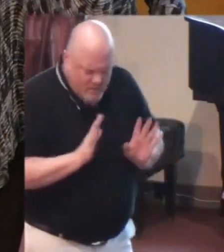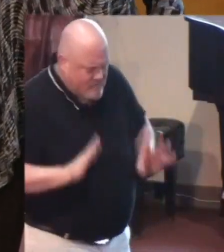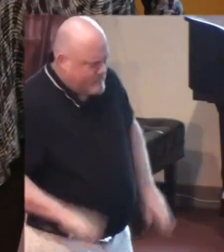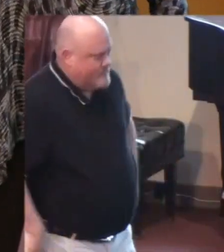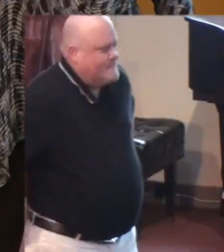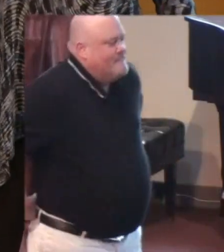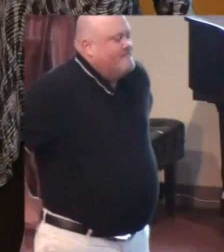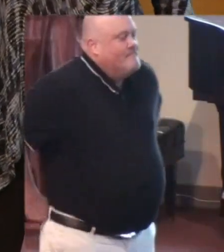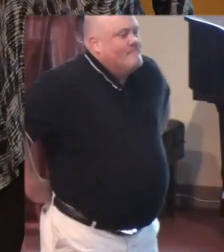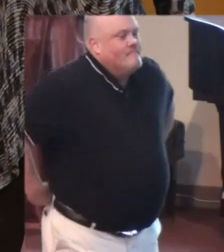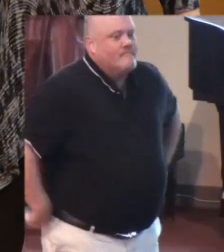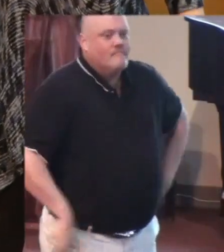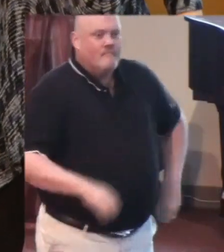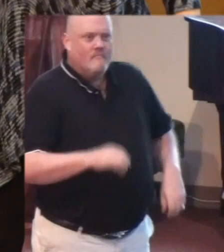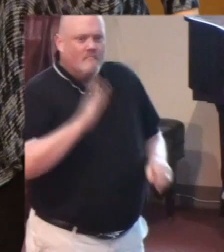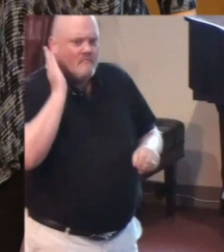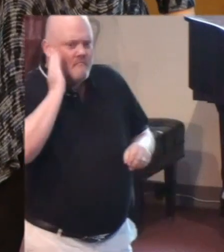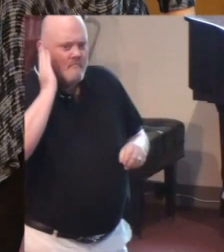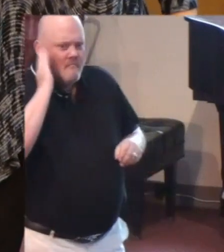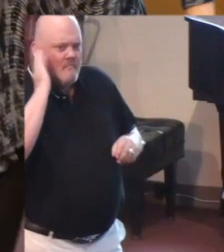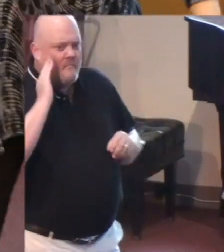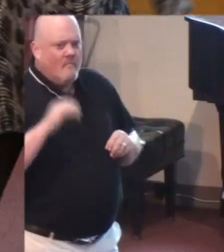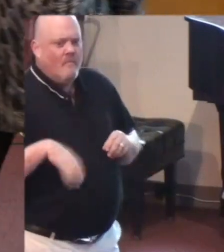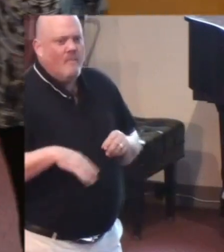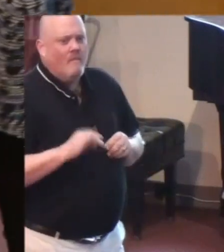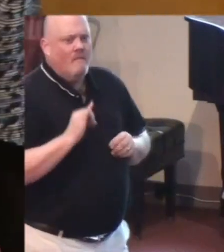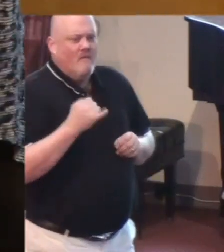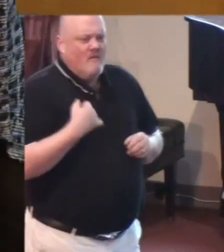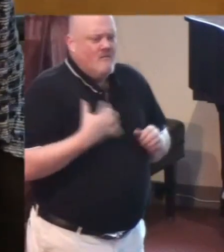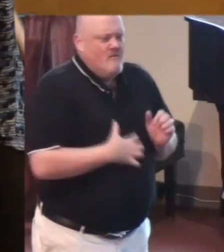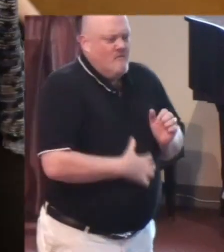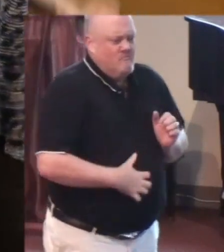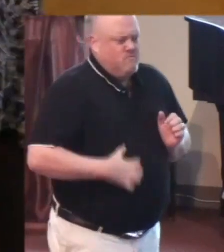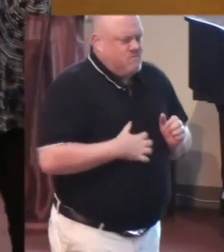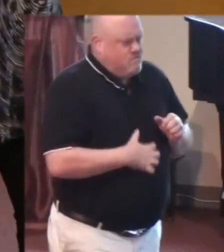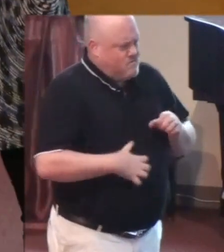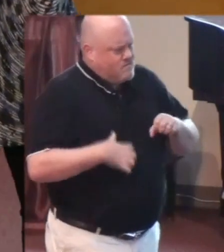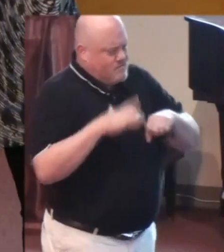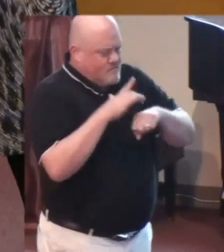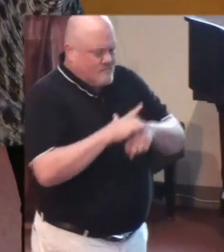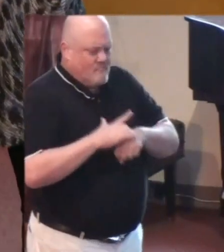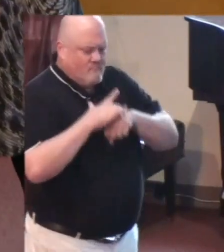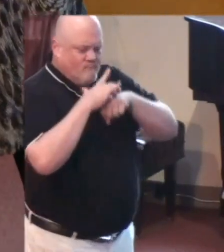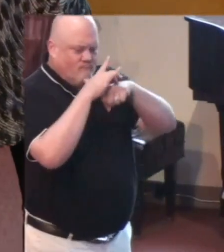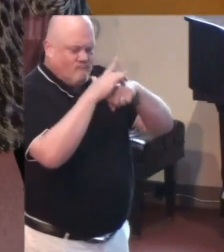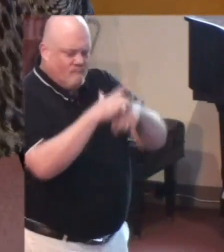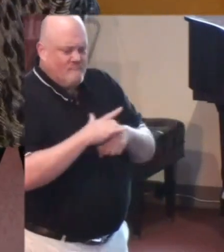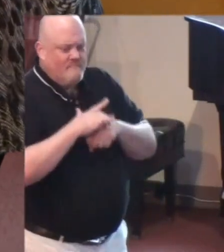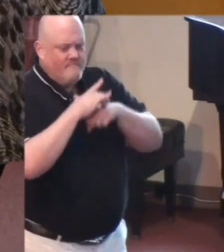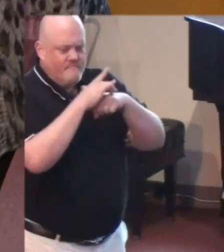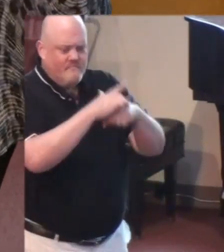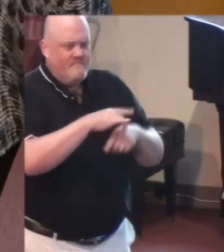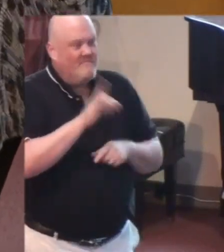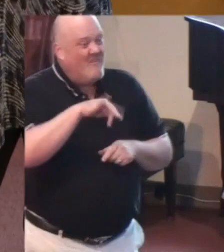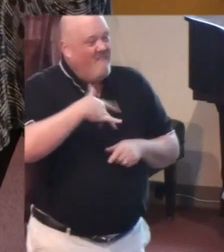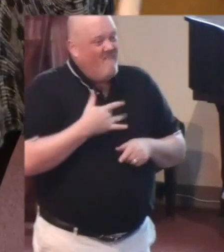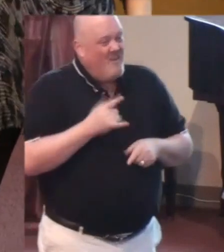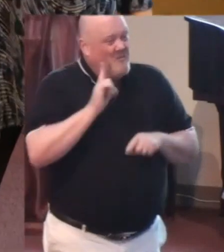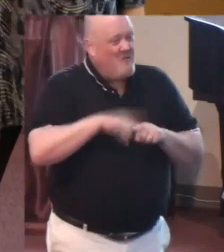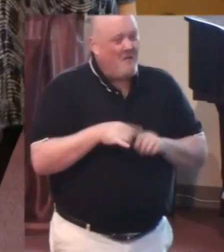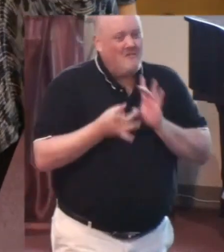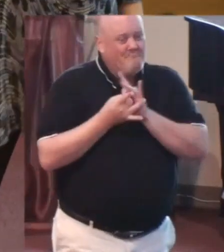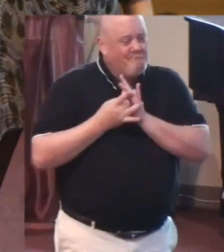Belly full of hello. A belly full of worry. A a grip you can't set